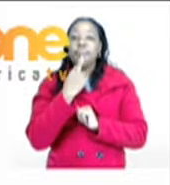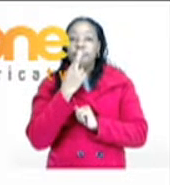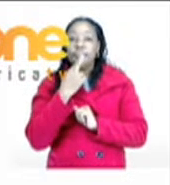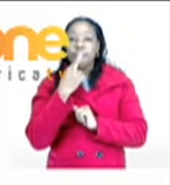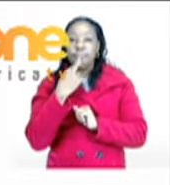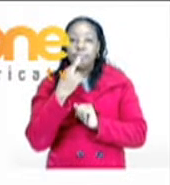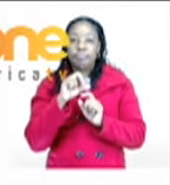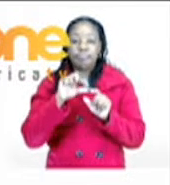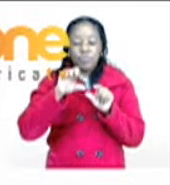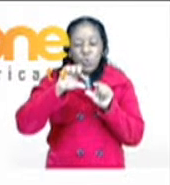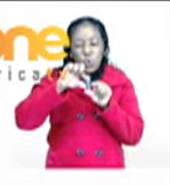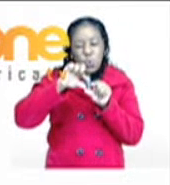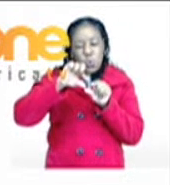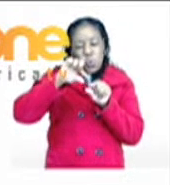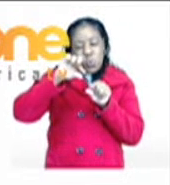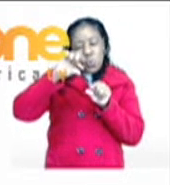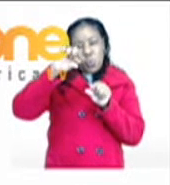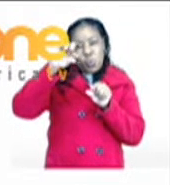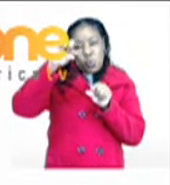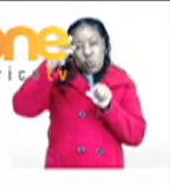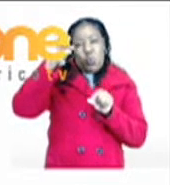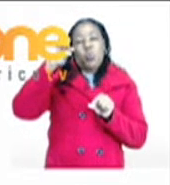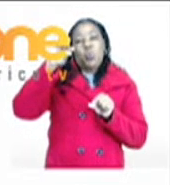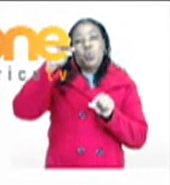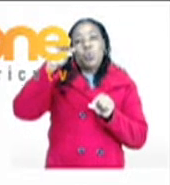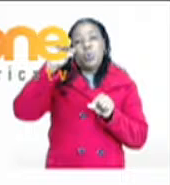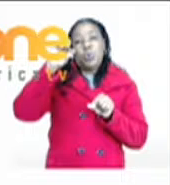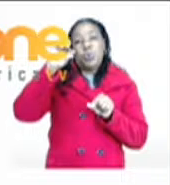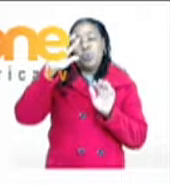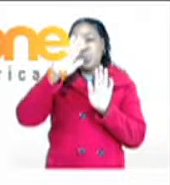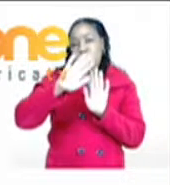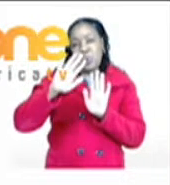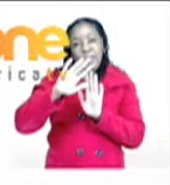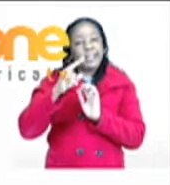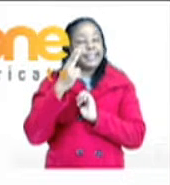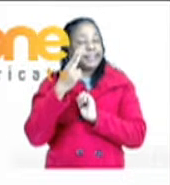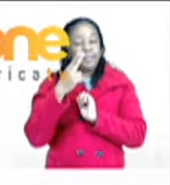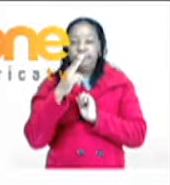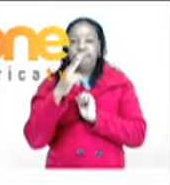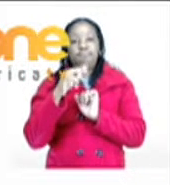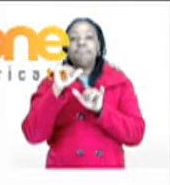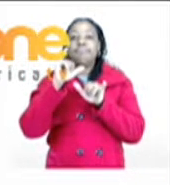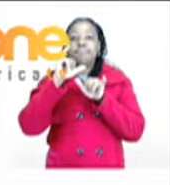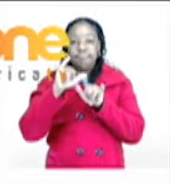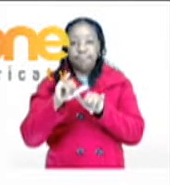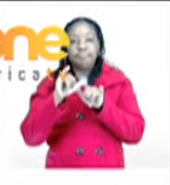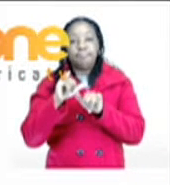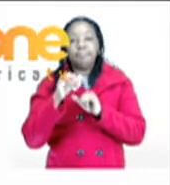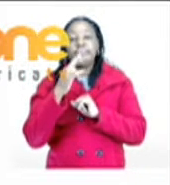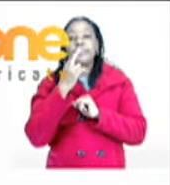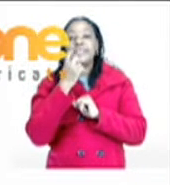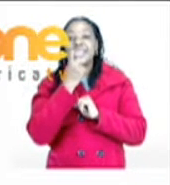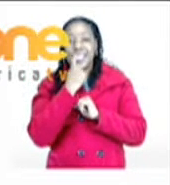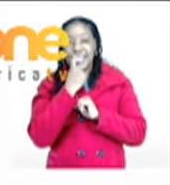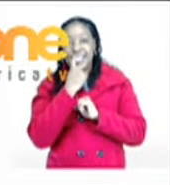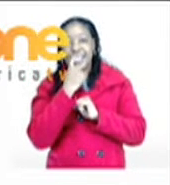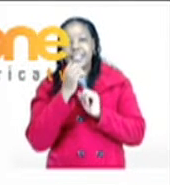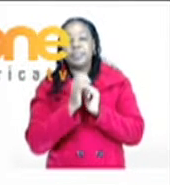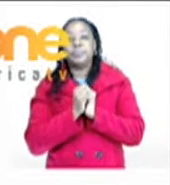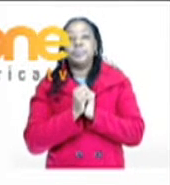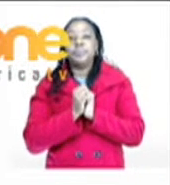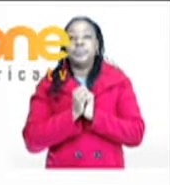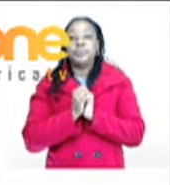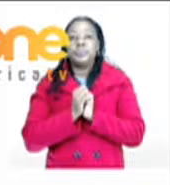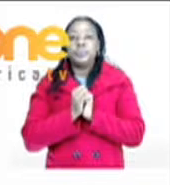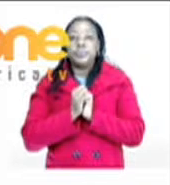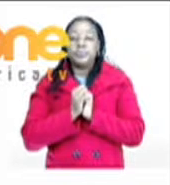a small portion or a small stripe of white just below the red. We leave it out